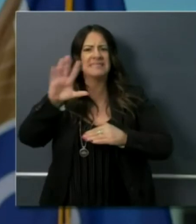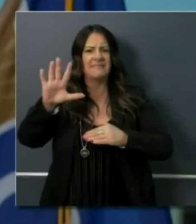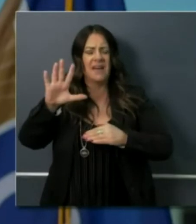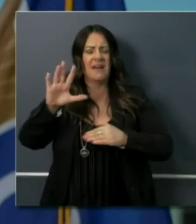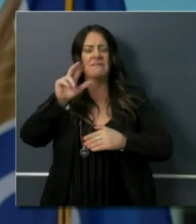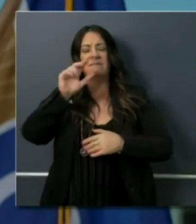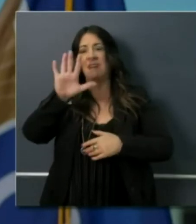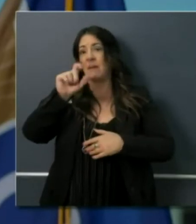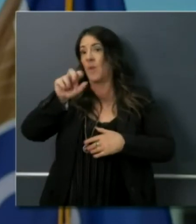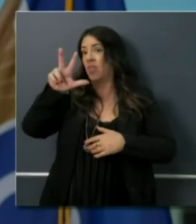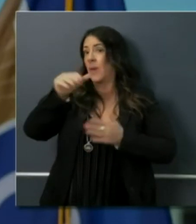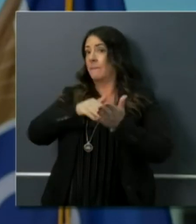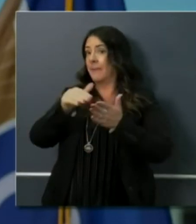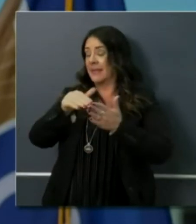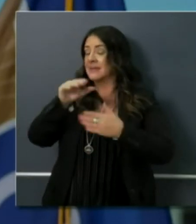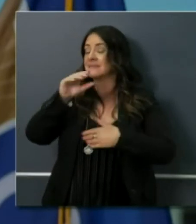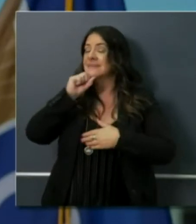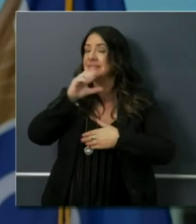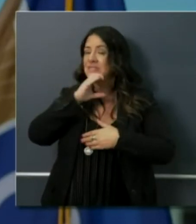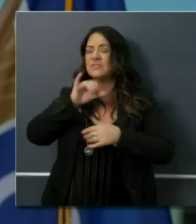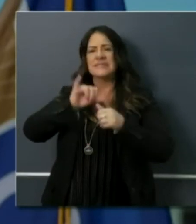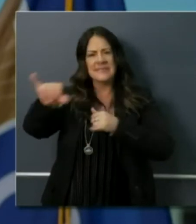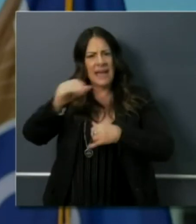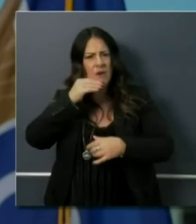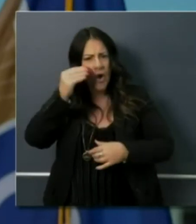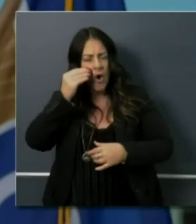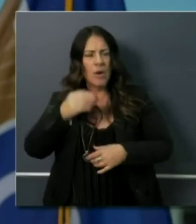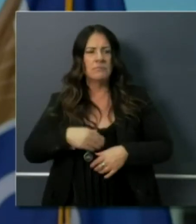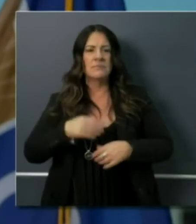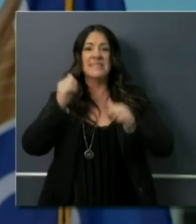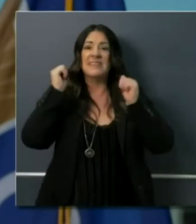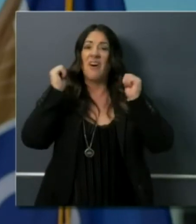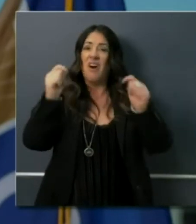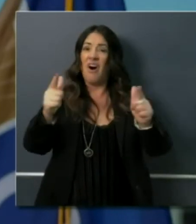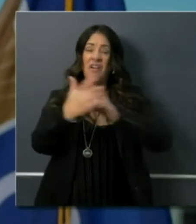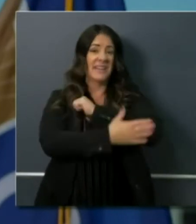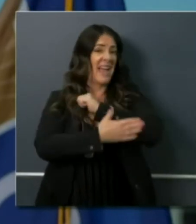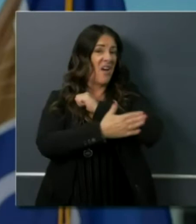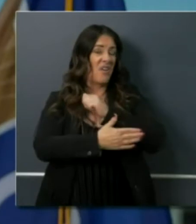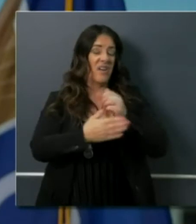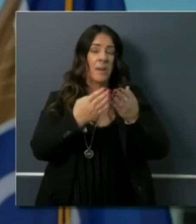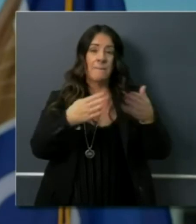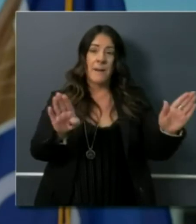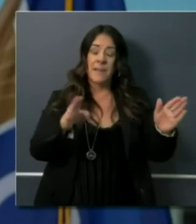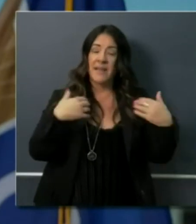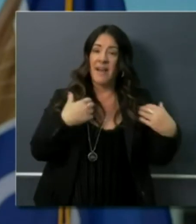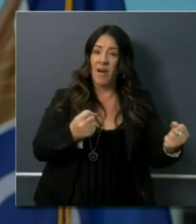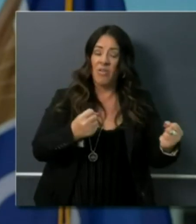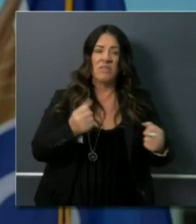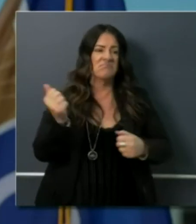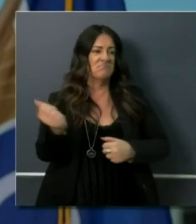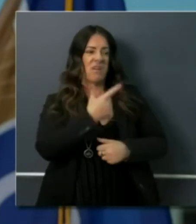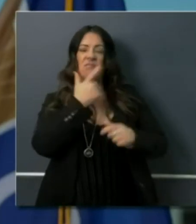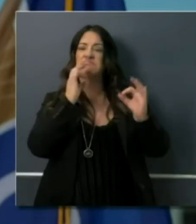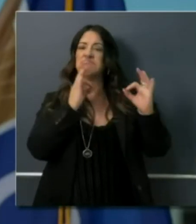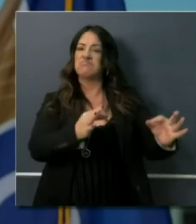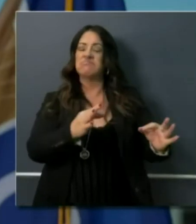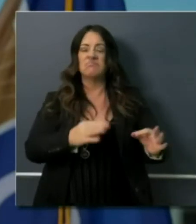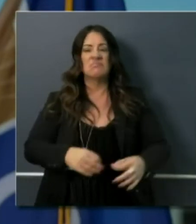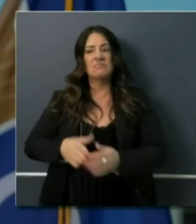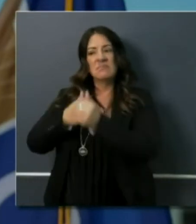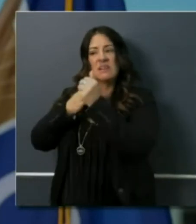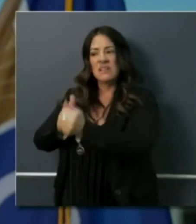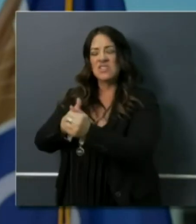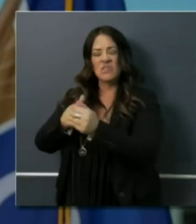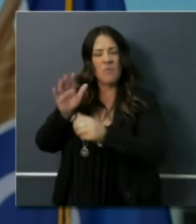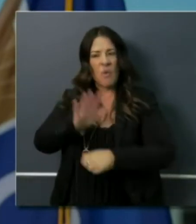them. But the county health directors have been fantastic. Local elected officials been fantastic. Leadership across the